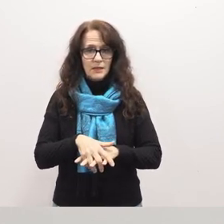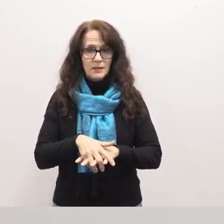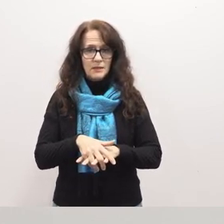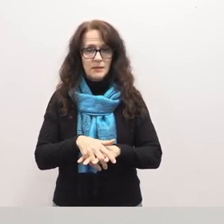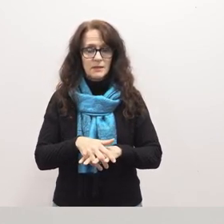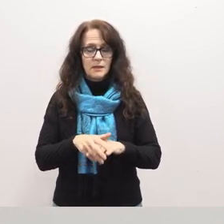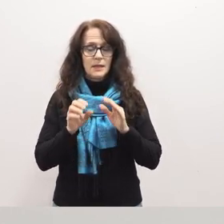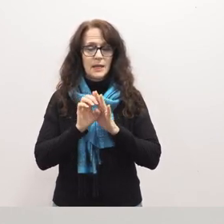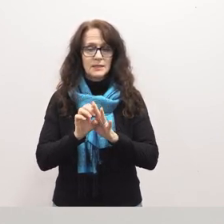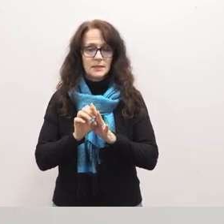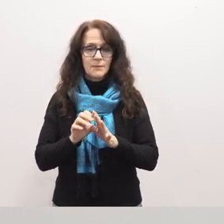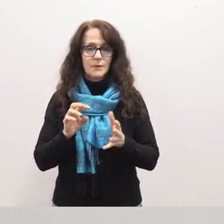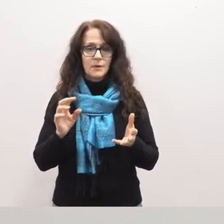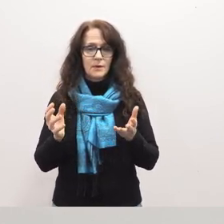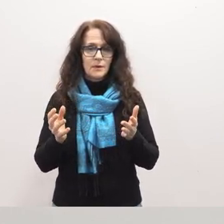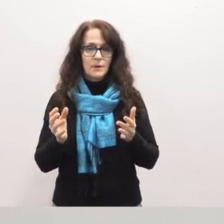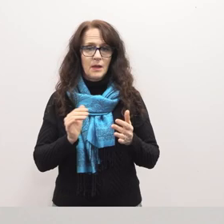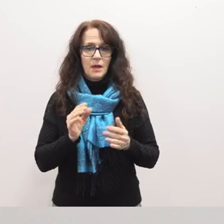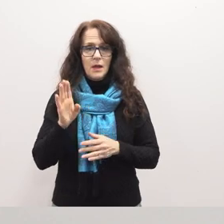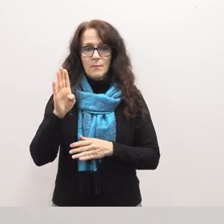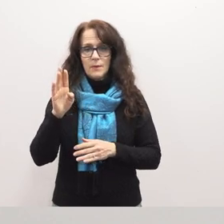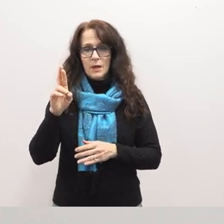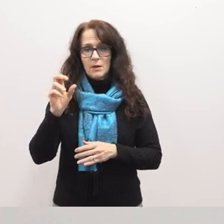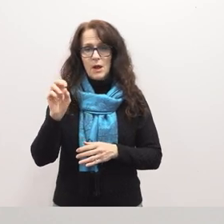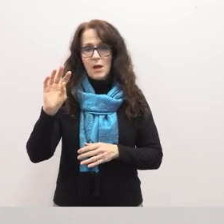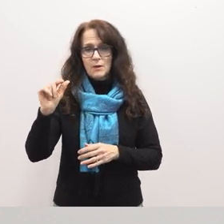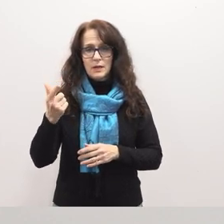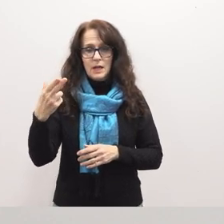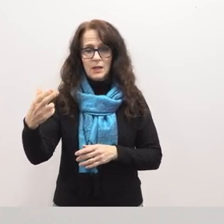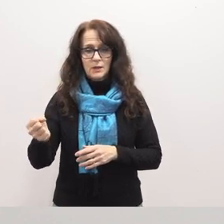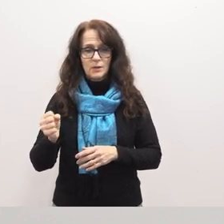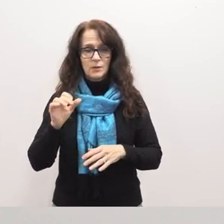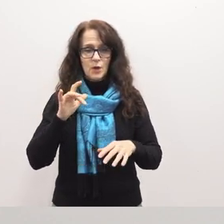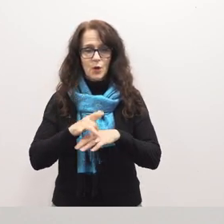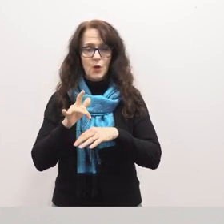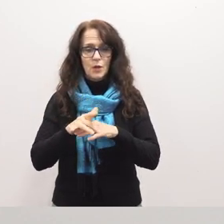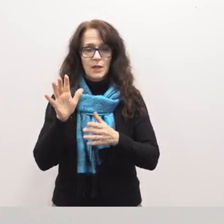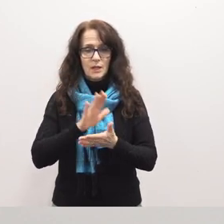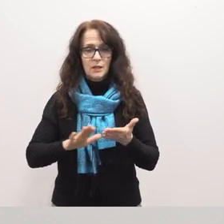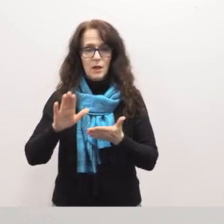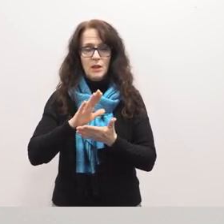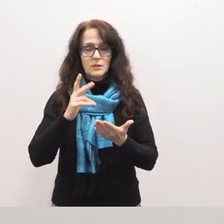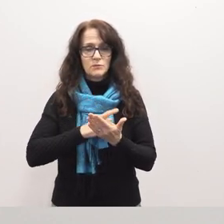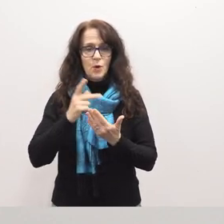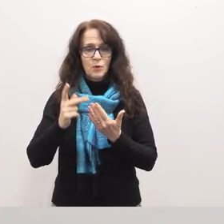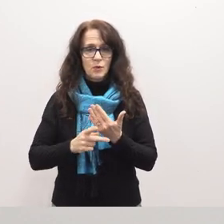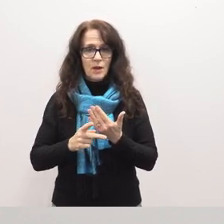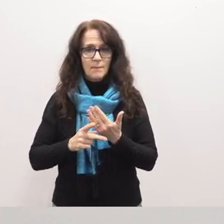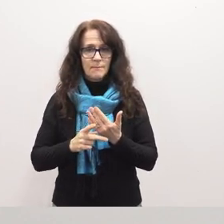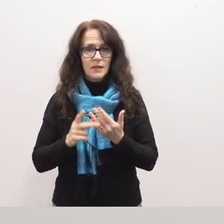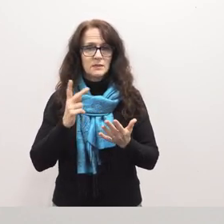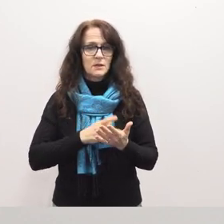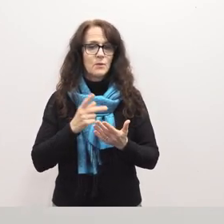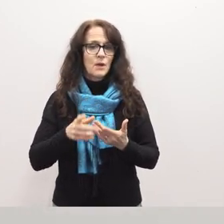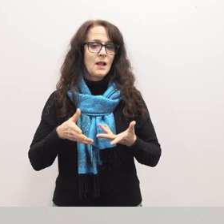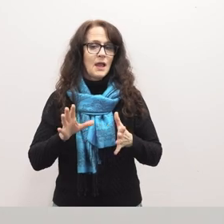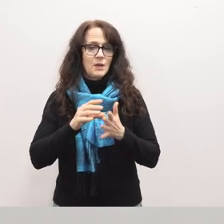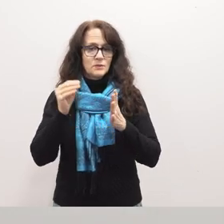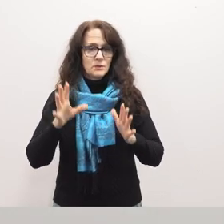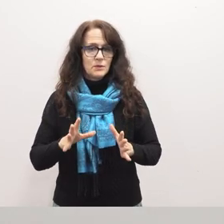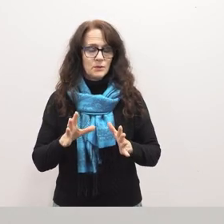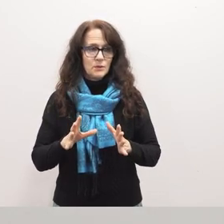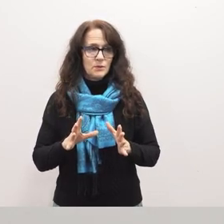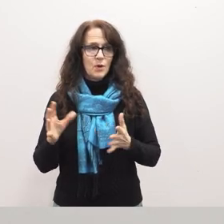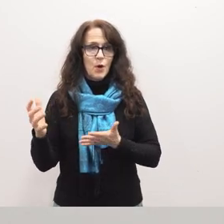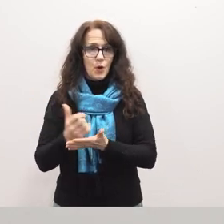One example of that might be what we have at Browning High School with our early college program, which is a program that allows students to